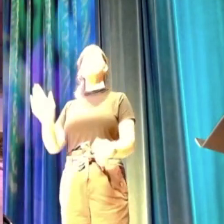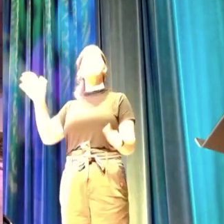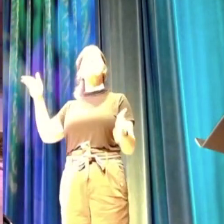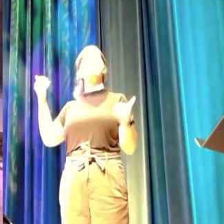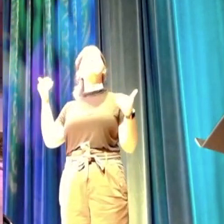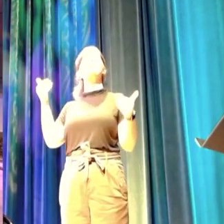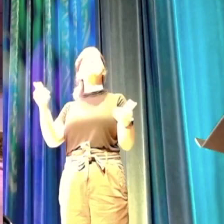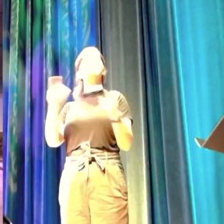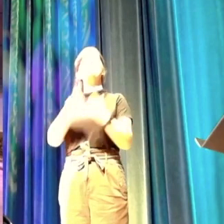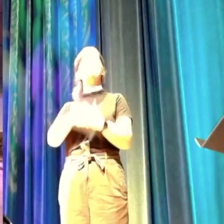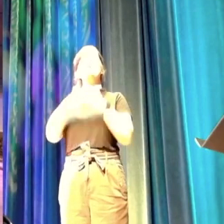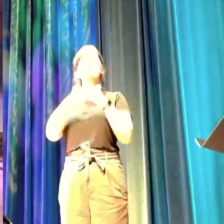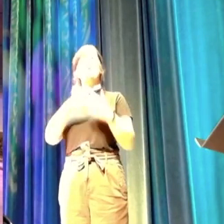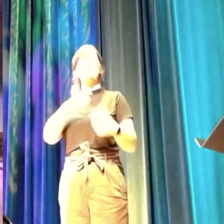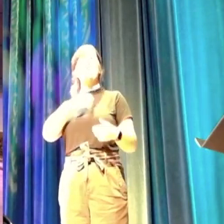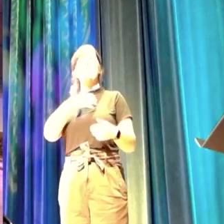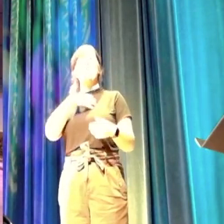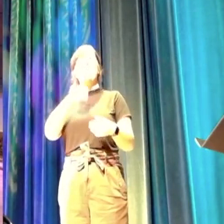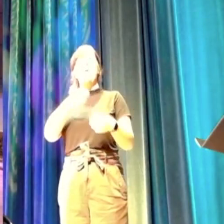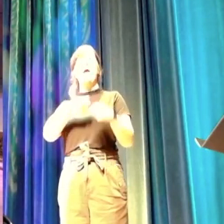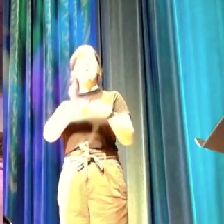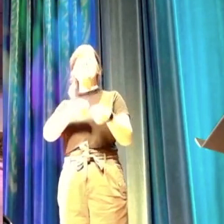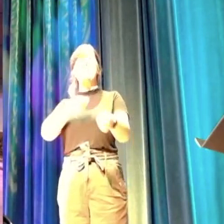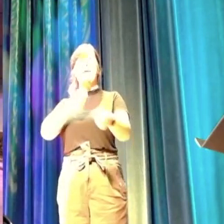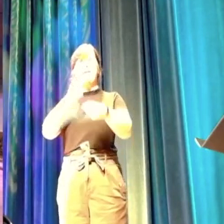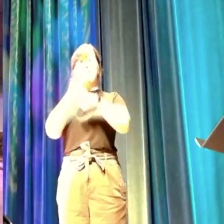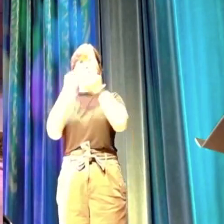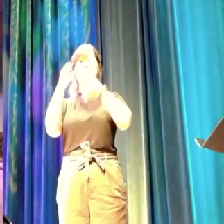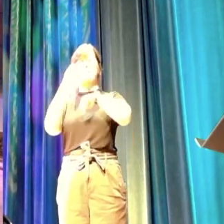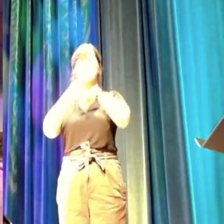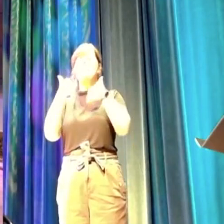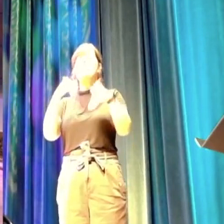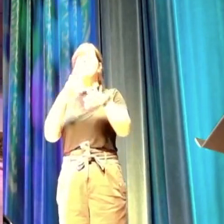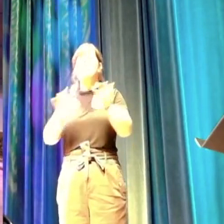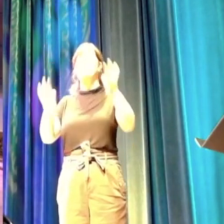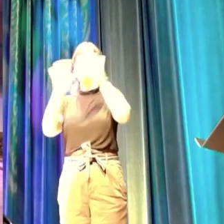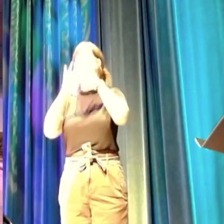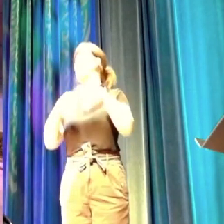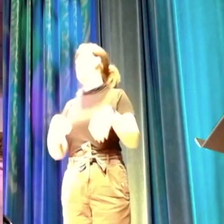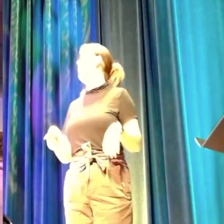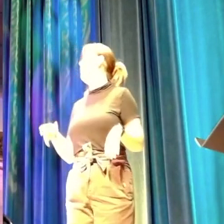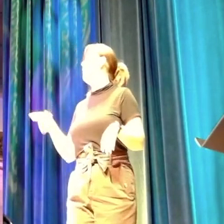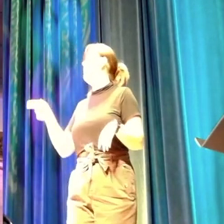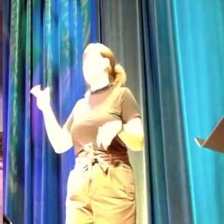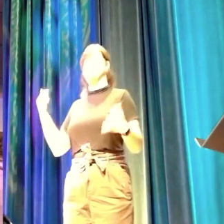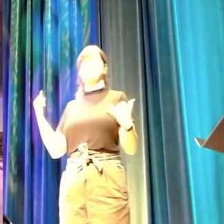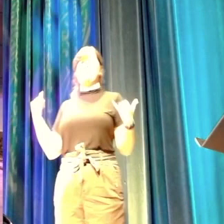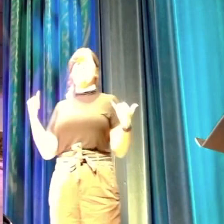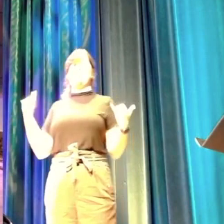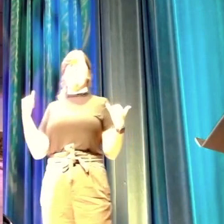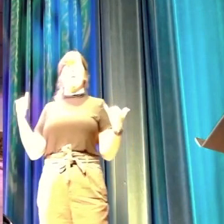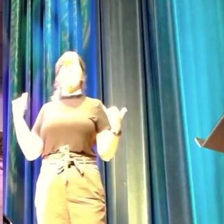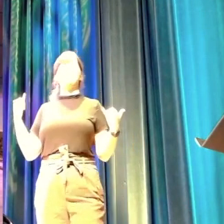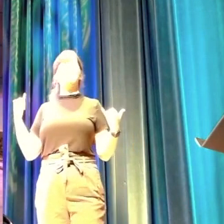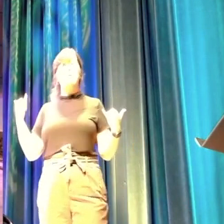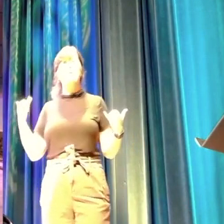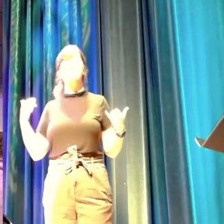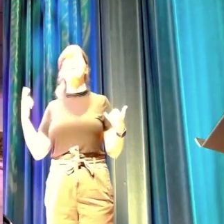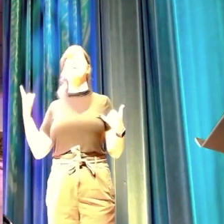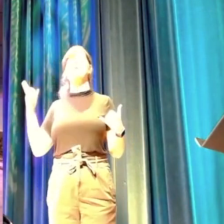let's begin by saying White Cane Safety Day is extremely important. White Cane Safety Day